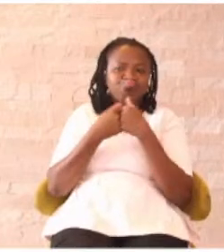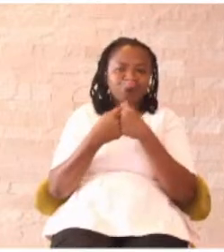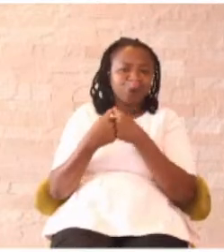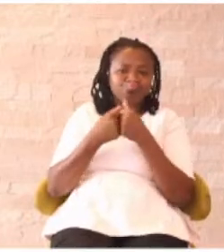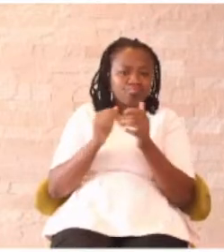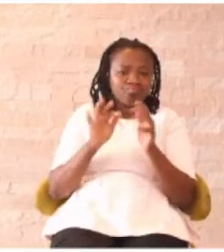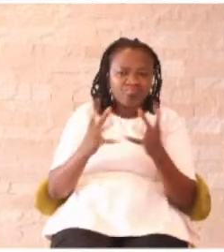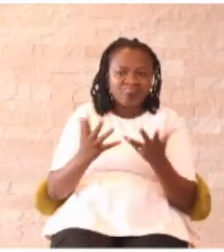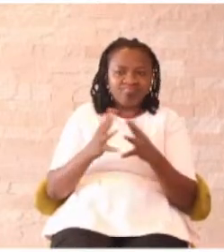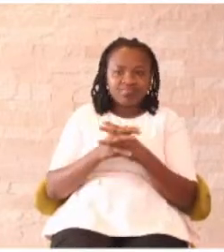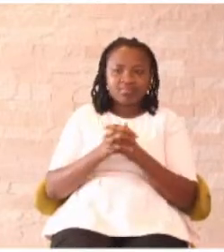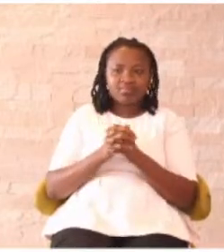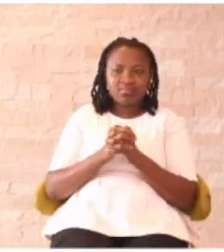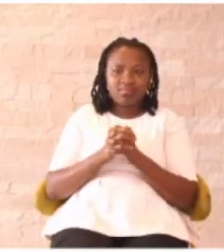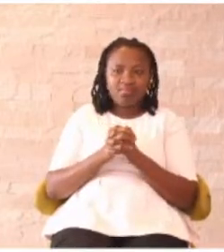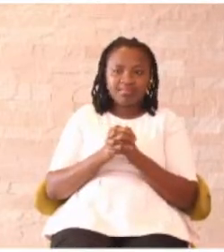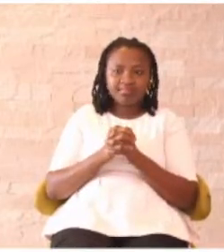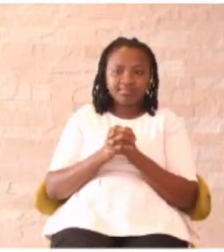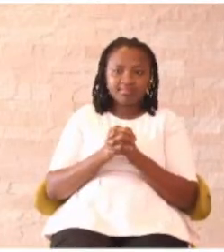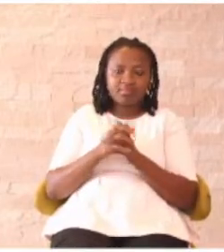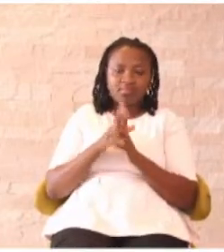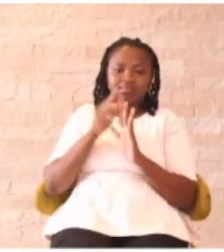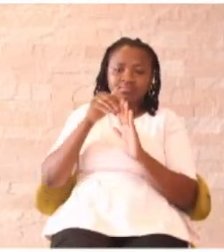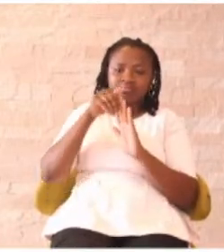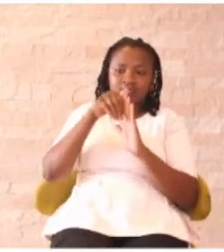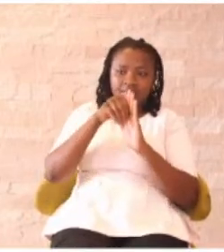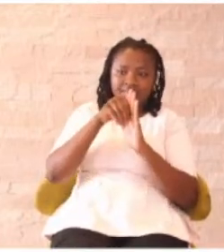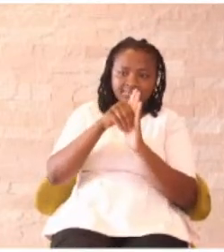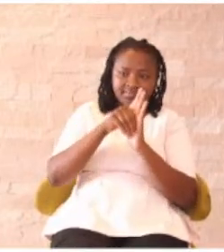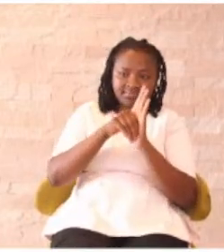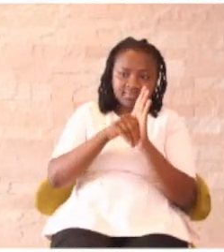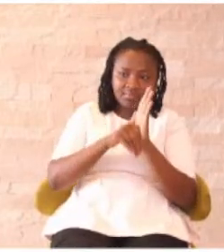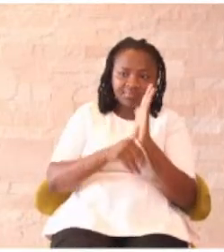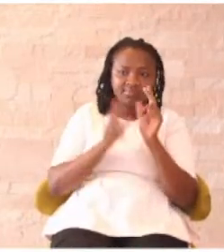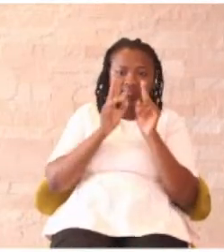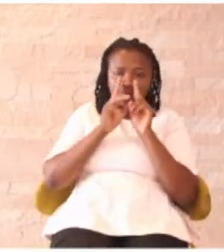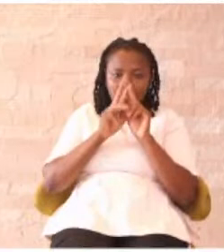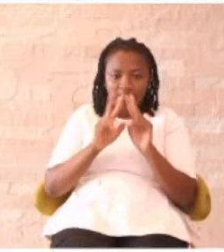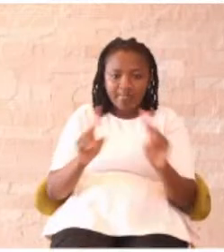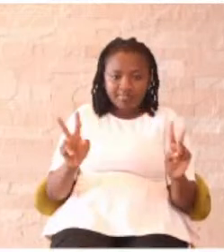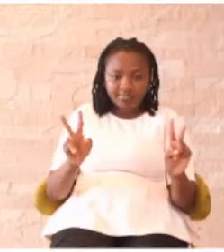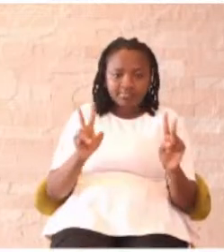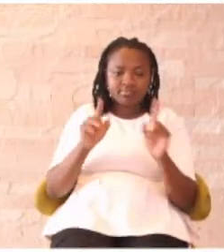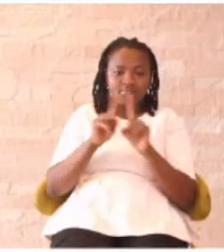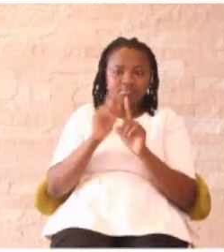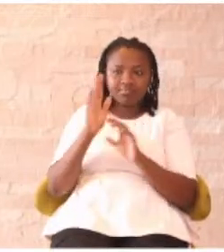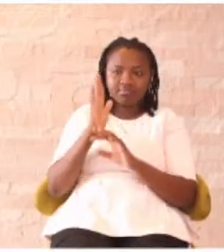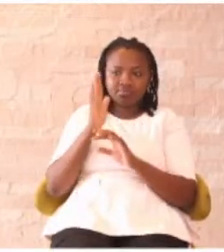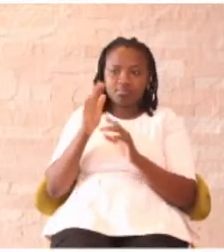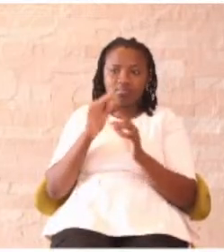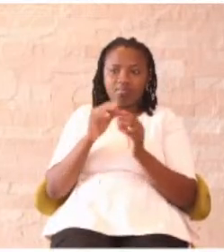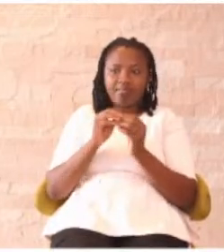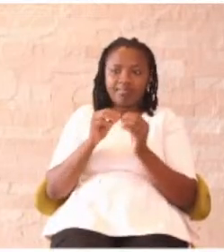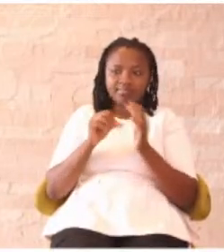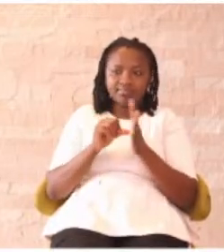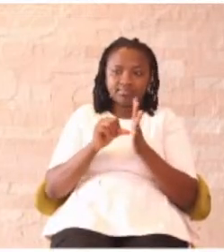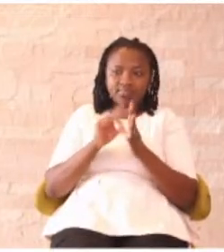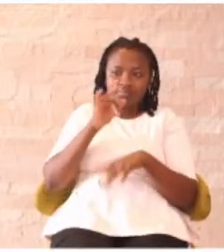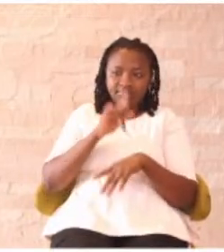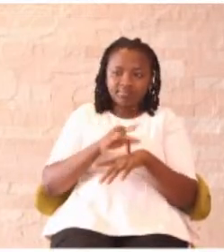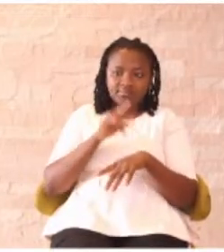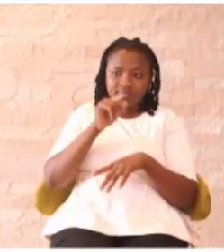deteriorating peace and security situations at project sites, which keeps